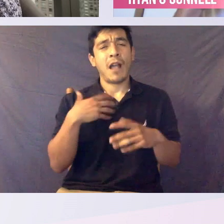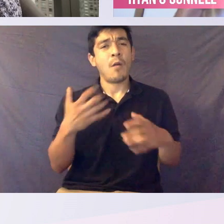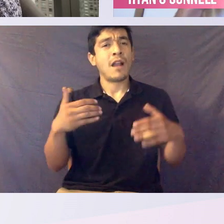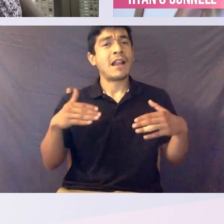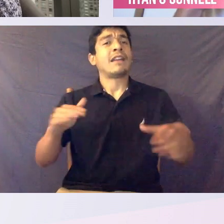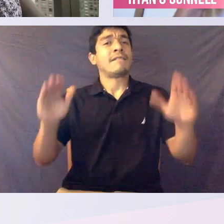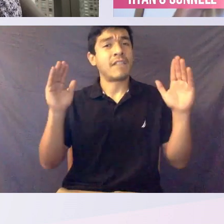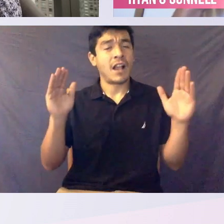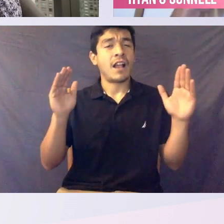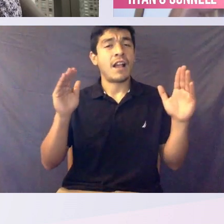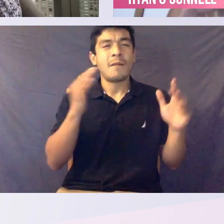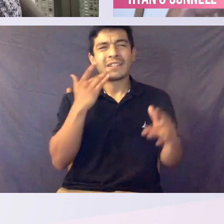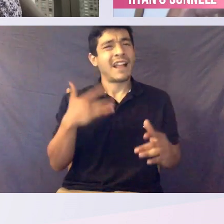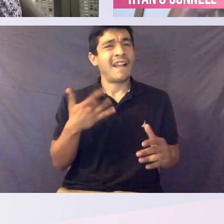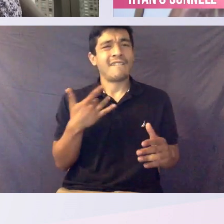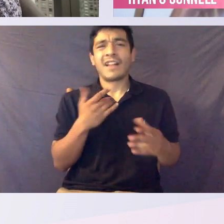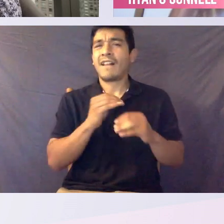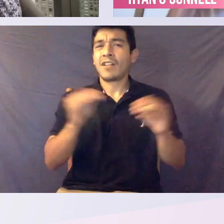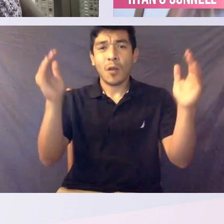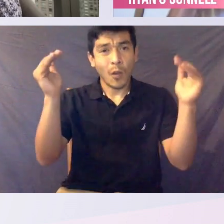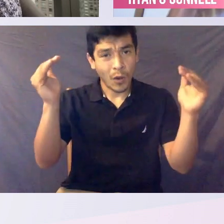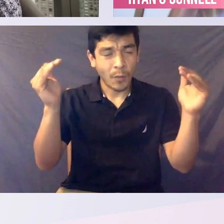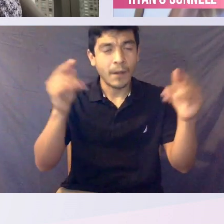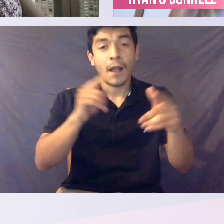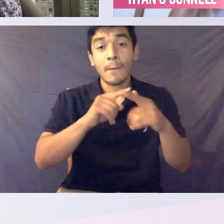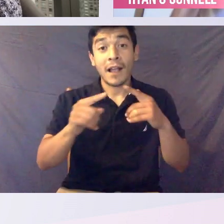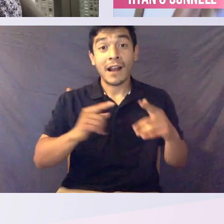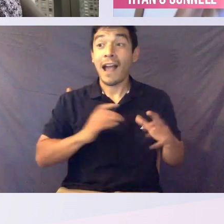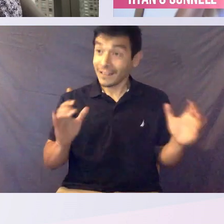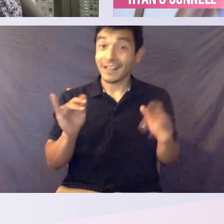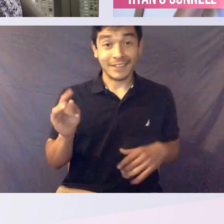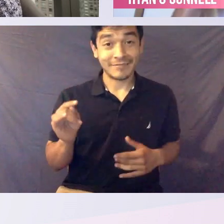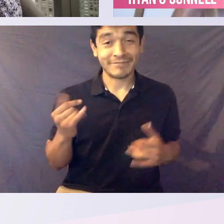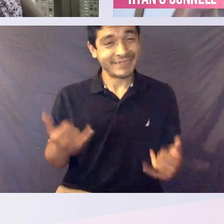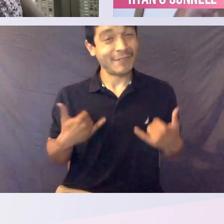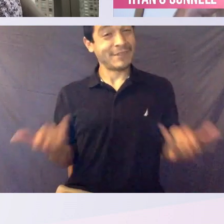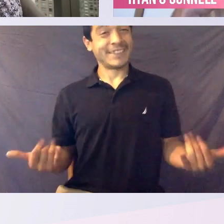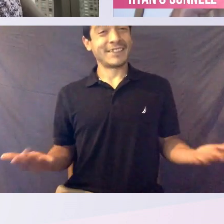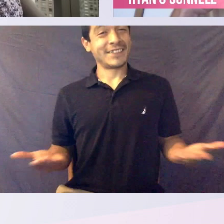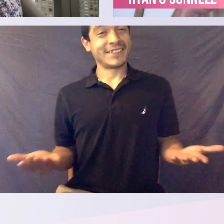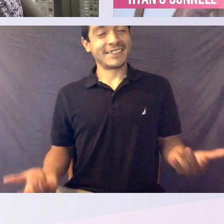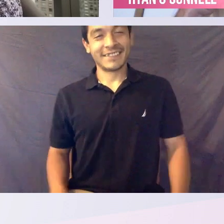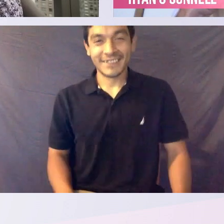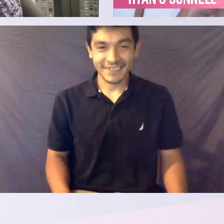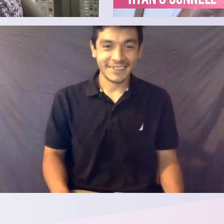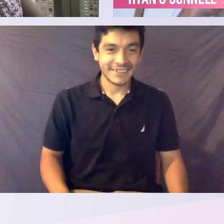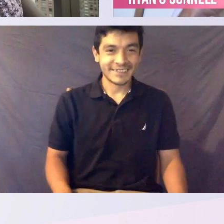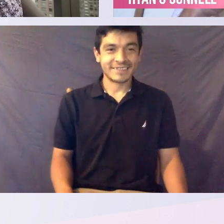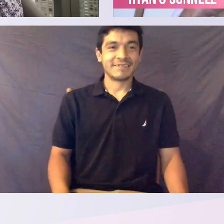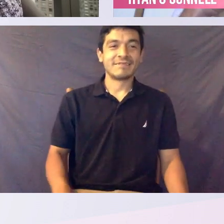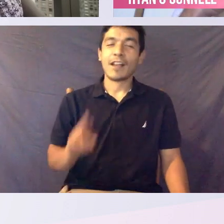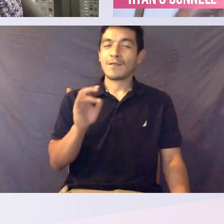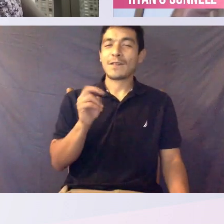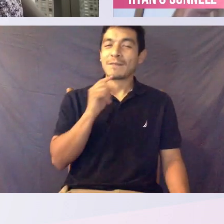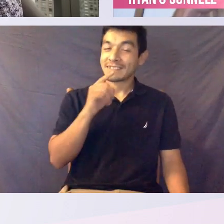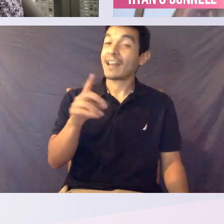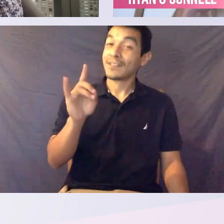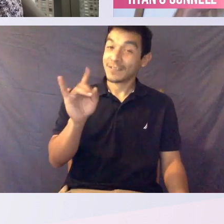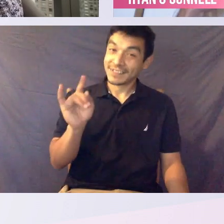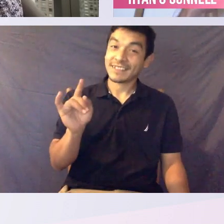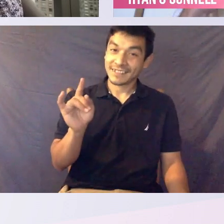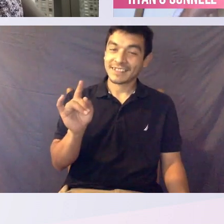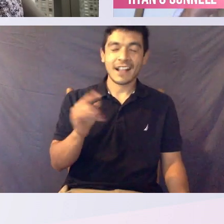felt hopeless, but I didn't, and now I'm here. You did it. You did it, and thank goodness you did. That